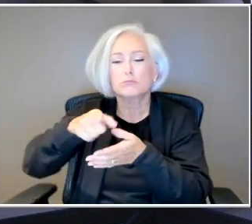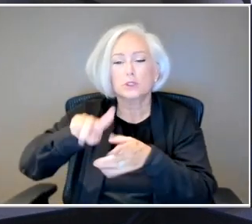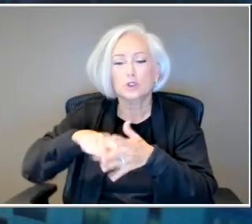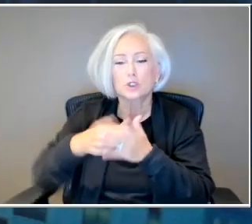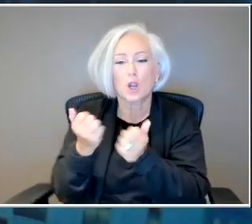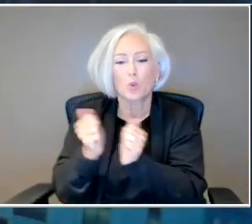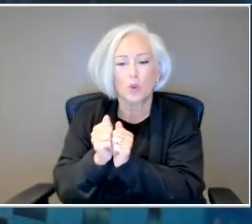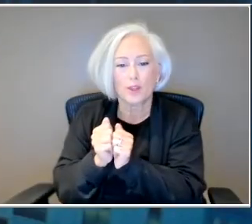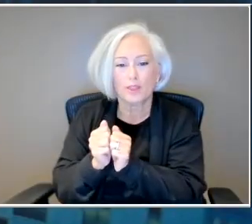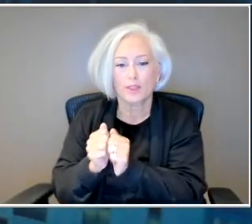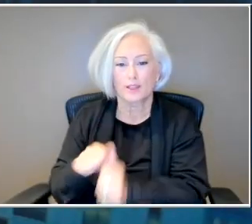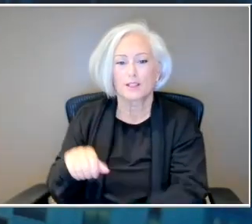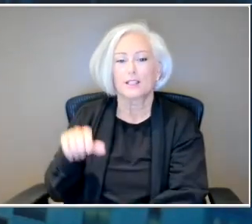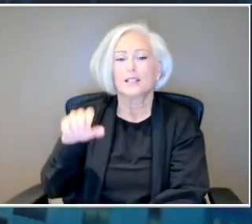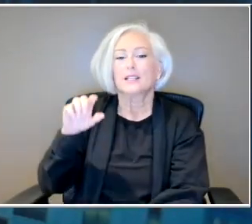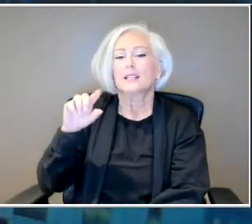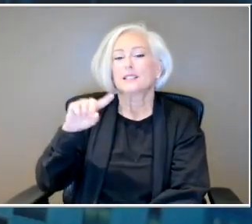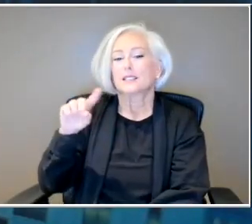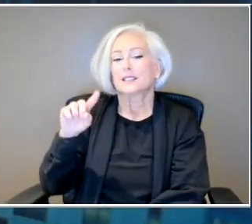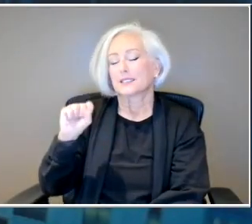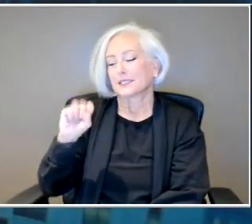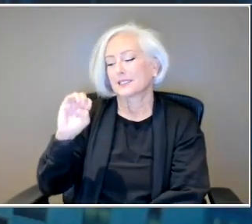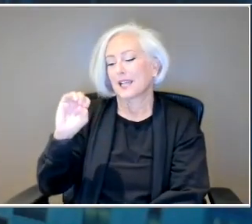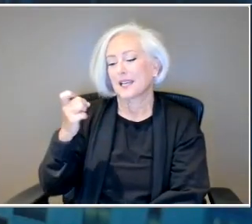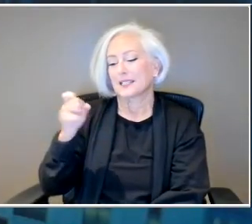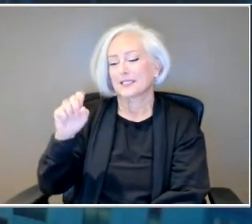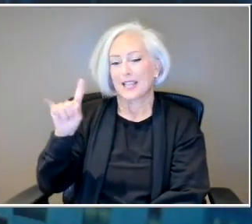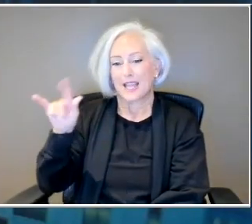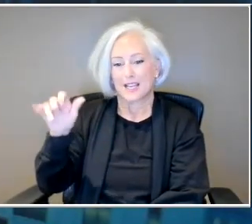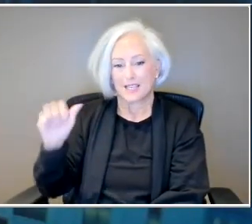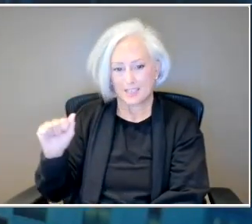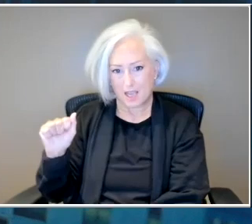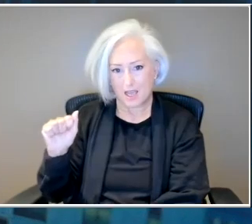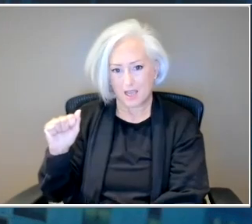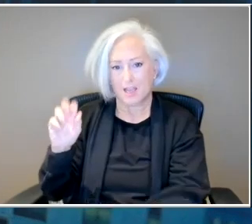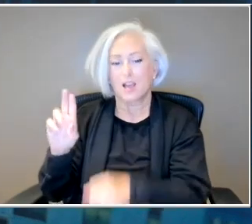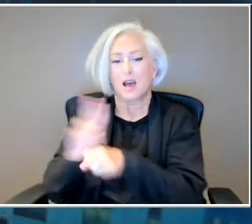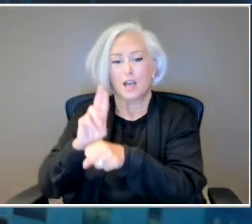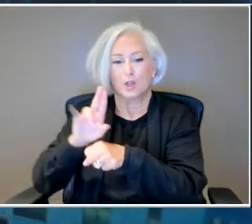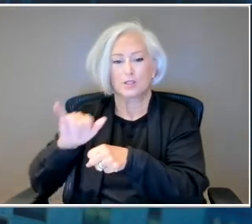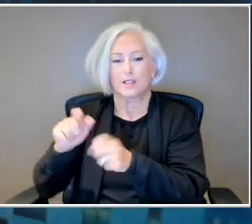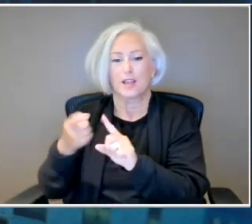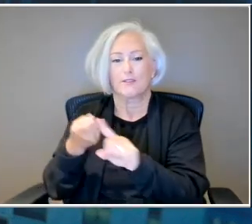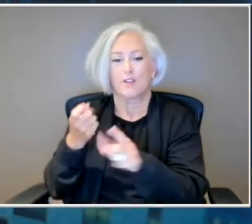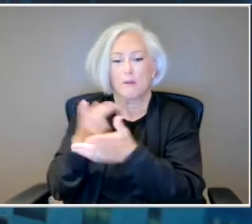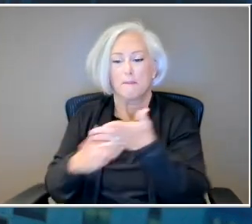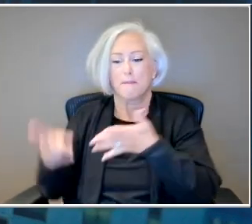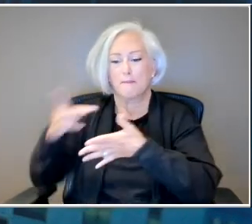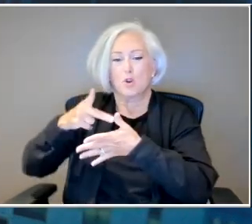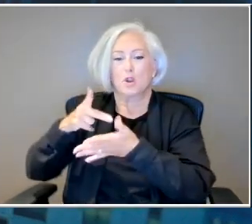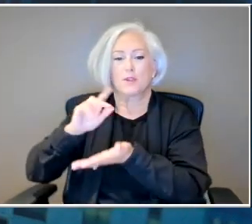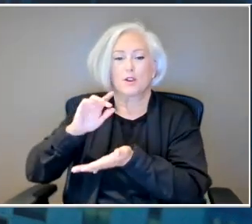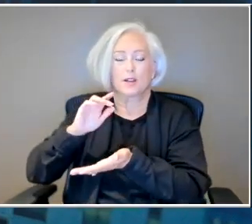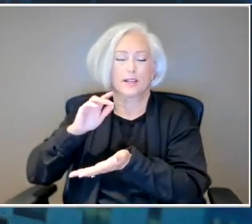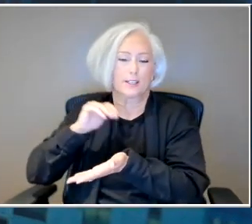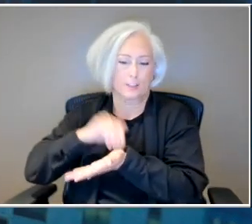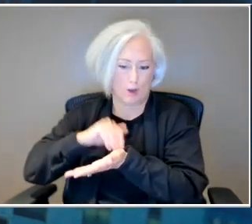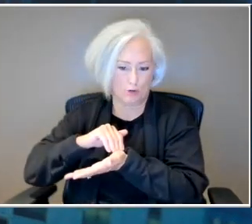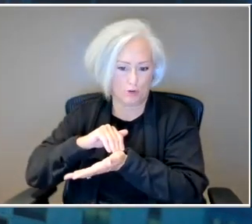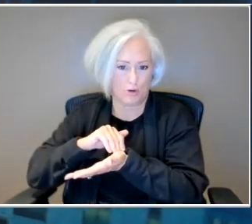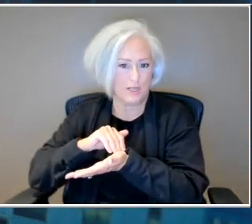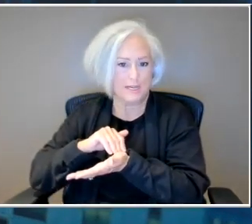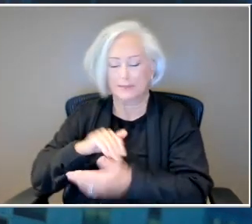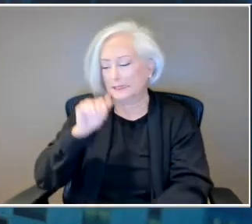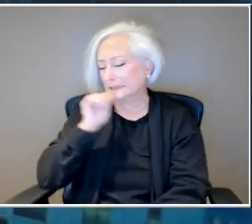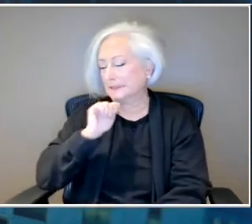with Saxenda, and I got on that with my primary care provider, but I was not able to tolerate